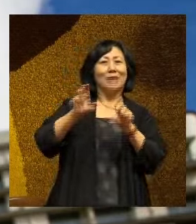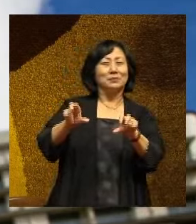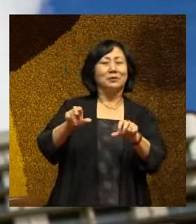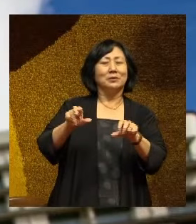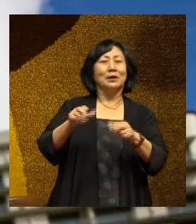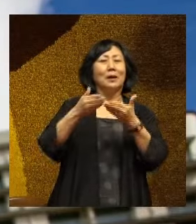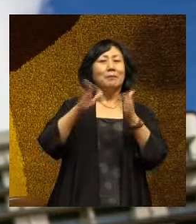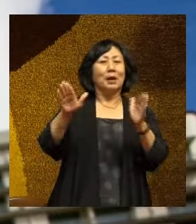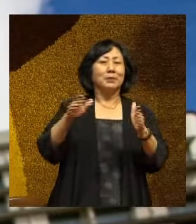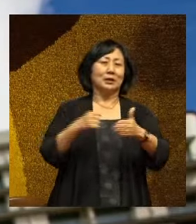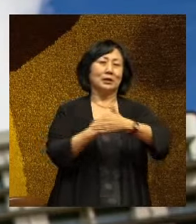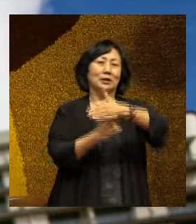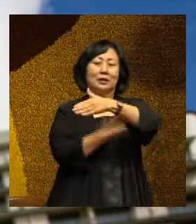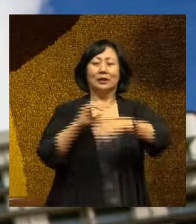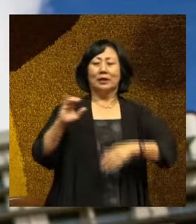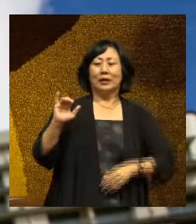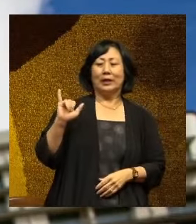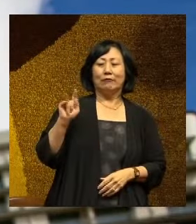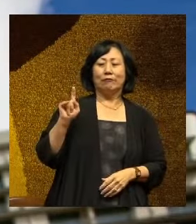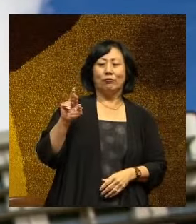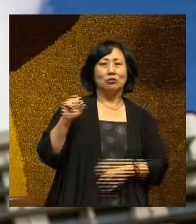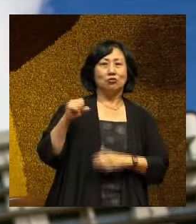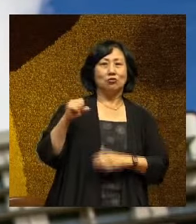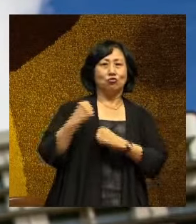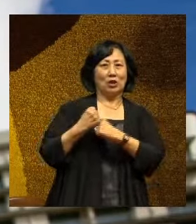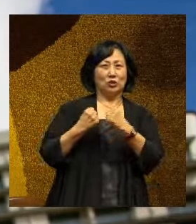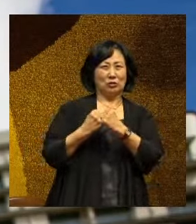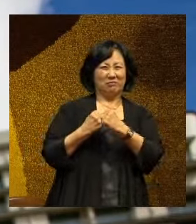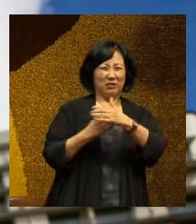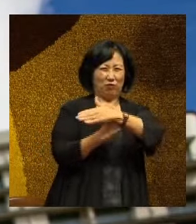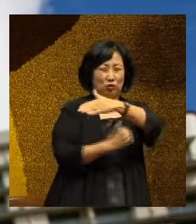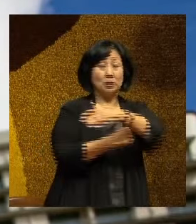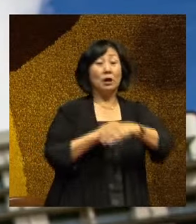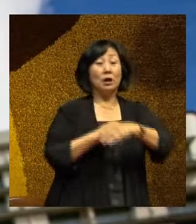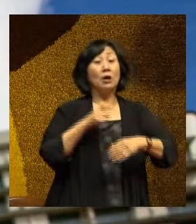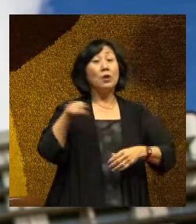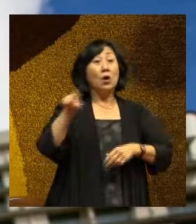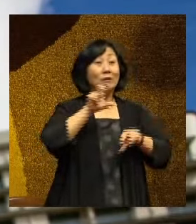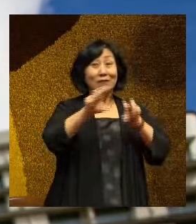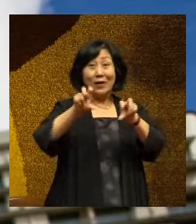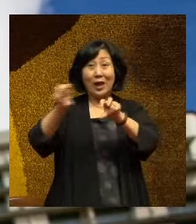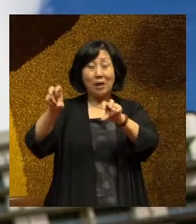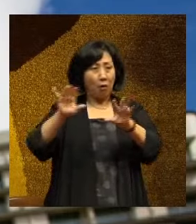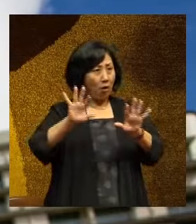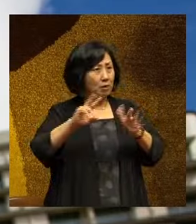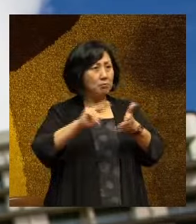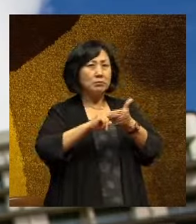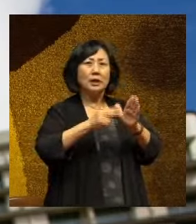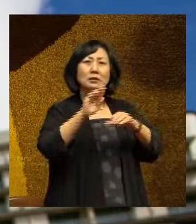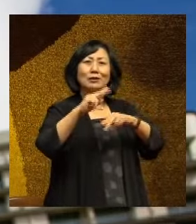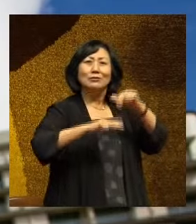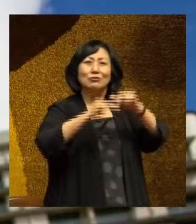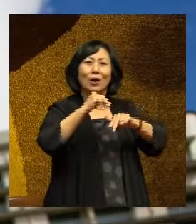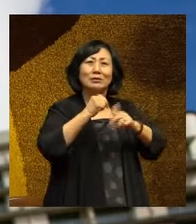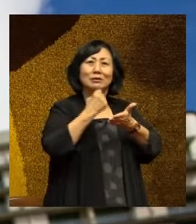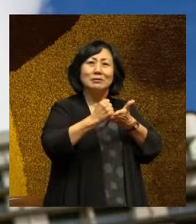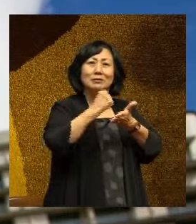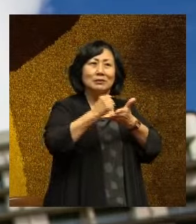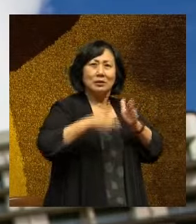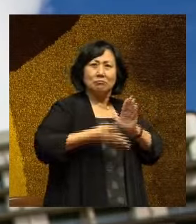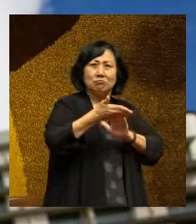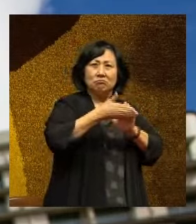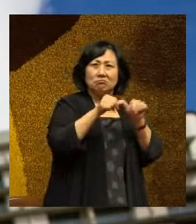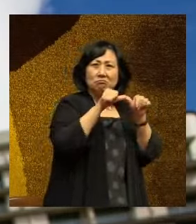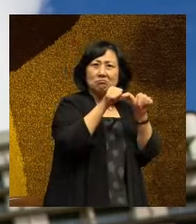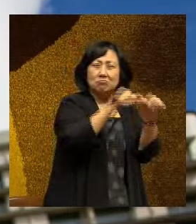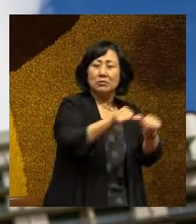infrastructure. Those investments helped stabilize the local construction industry, and with a record bond